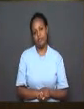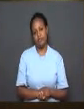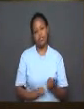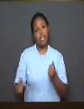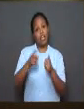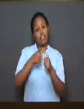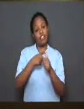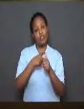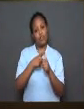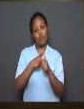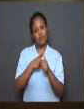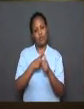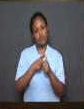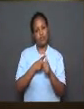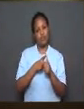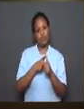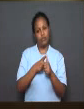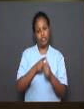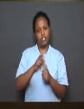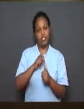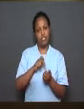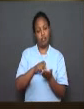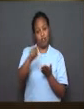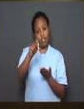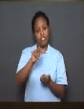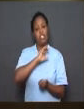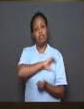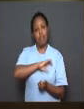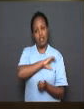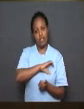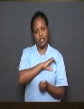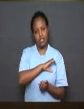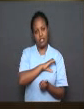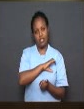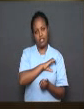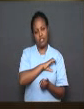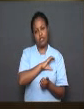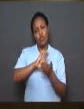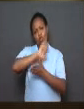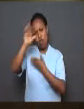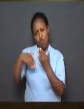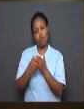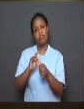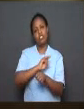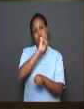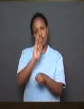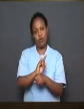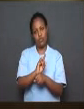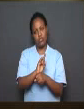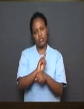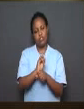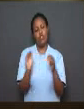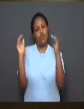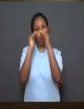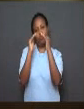One of the most important features of democracy is that it allows all citizens to